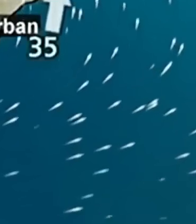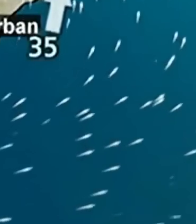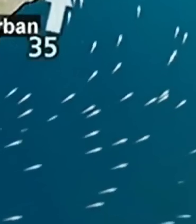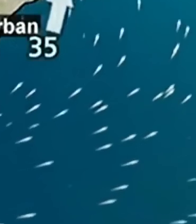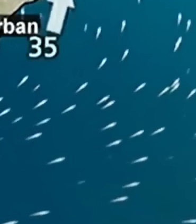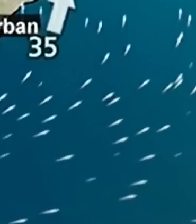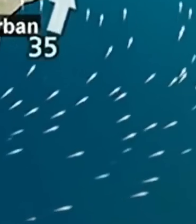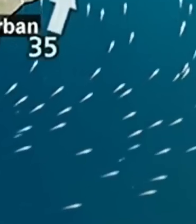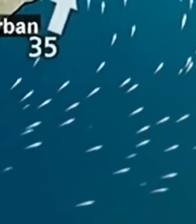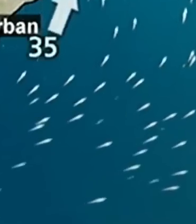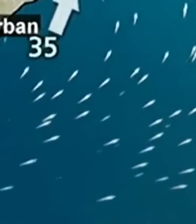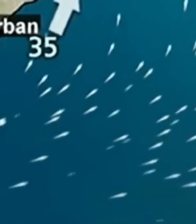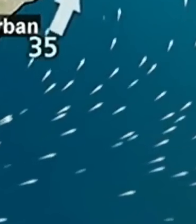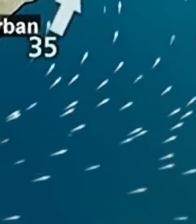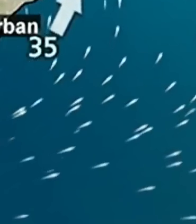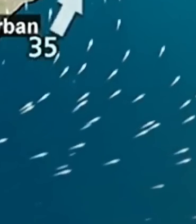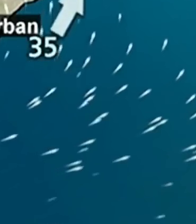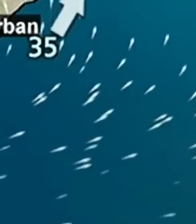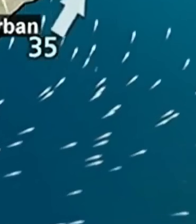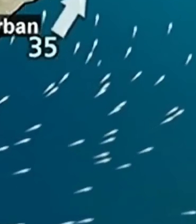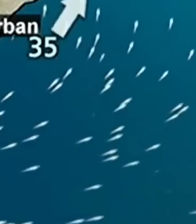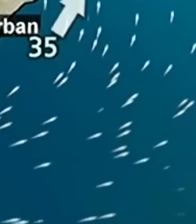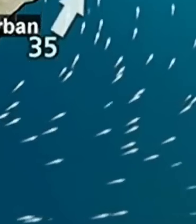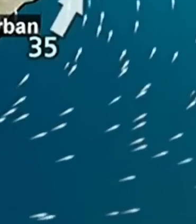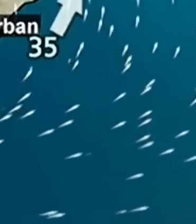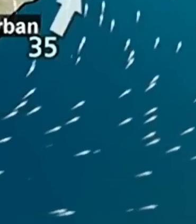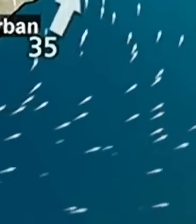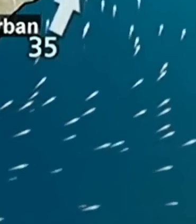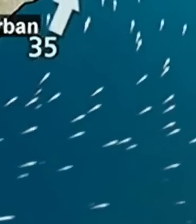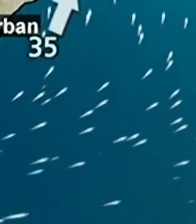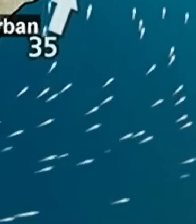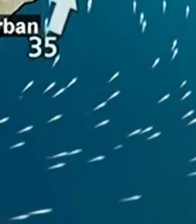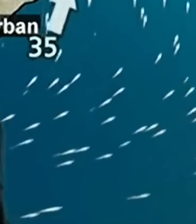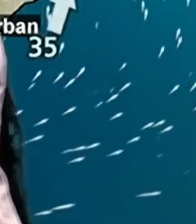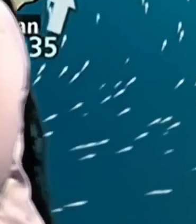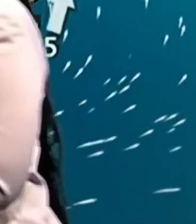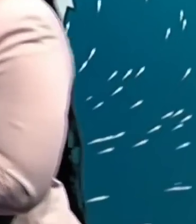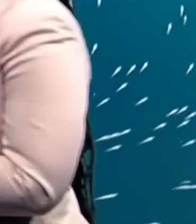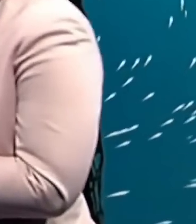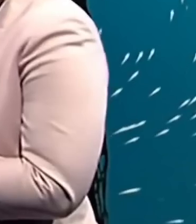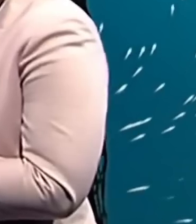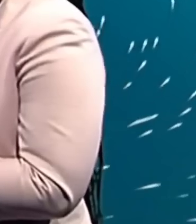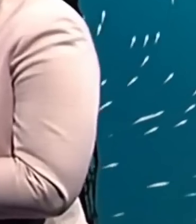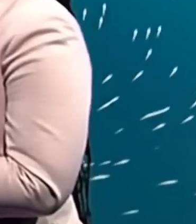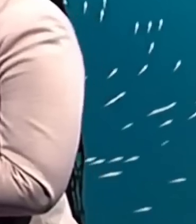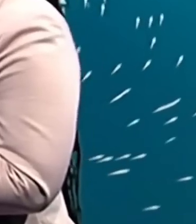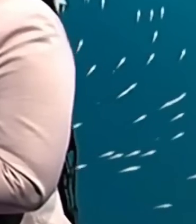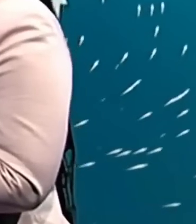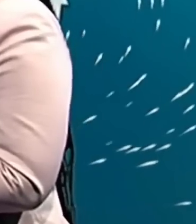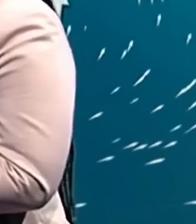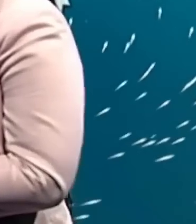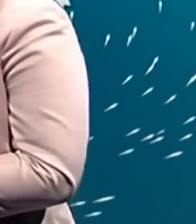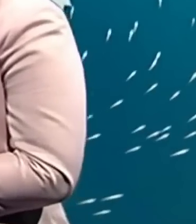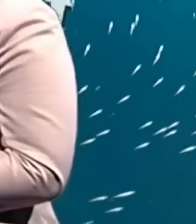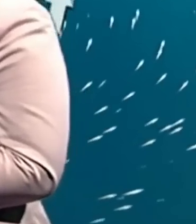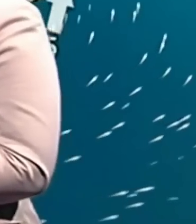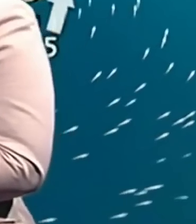Ke go lebogile ke ya me mogaetsho madume a re bone ponelopele ya maemo a bosa mo bosigong jo ga mmogo le mo tsatsing la ka moso go bontsha fa go tla go thibile ka kwa